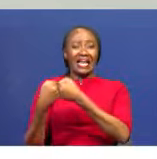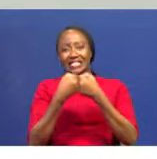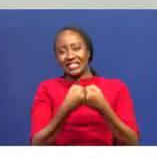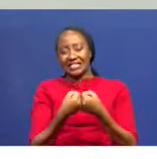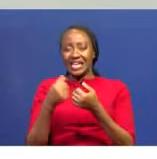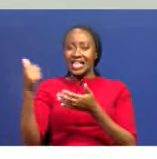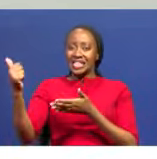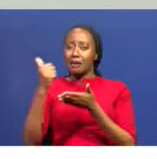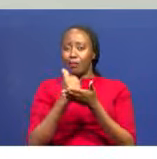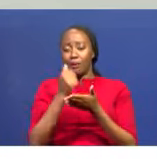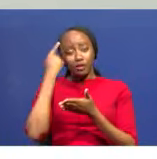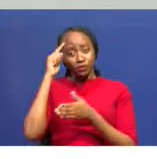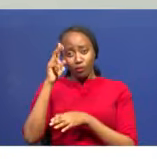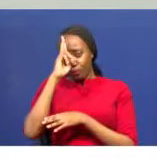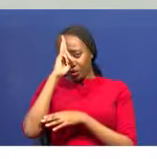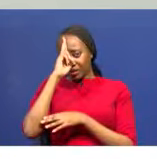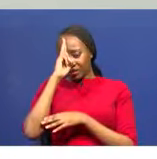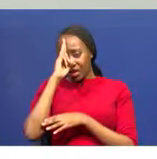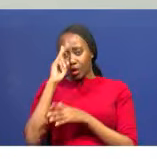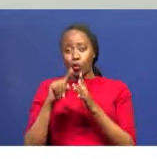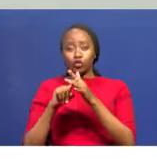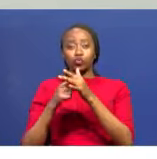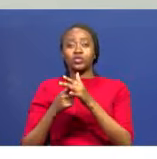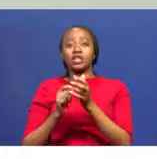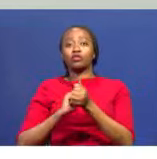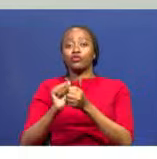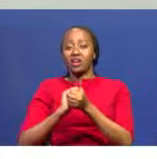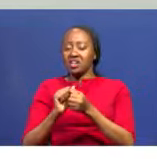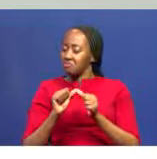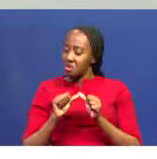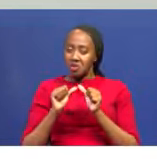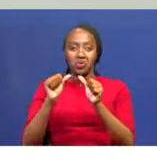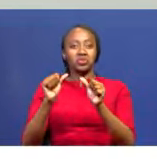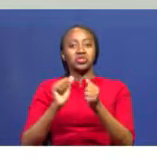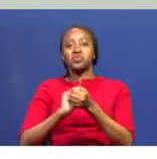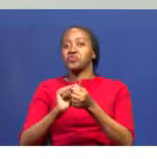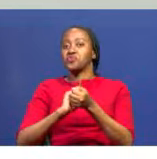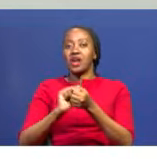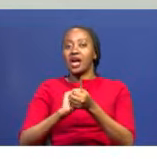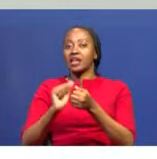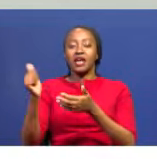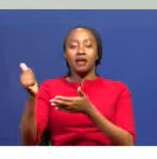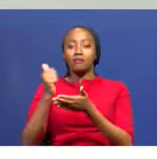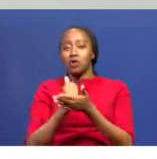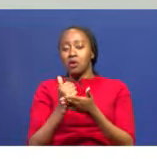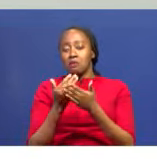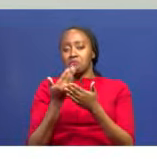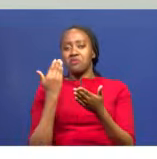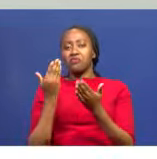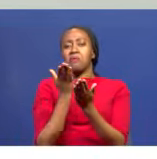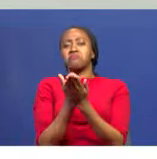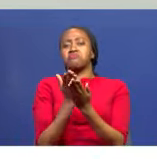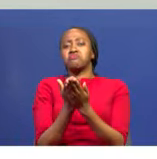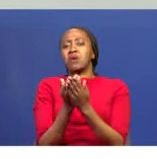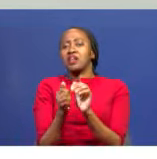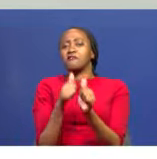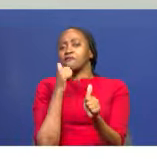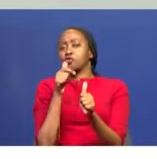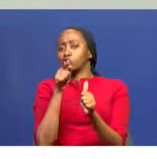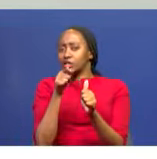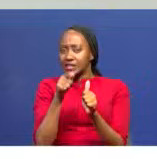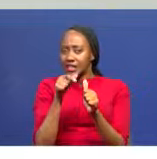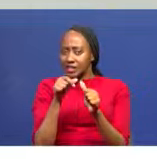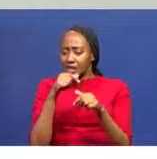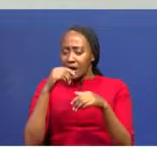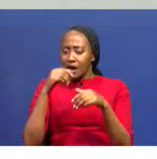exercise that was set to kick off on Friday. Now it will go on as planned after the petitioners withdrew their petition from the courts to